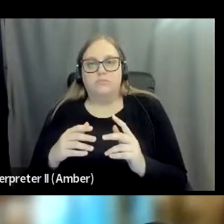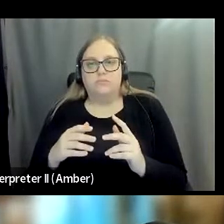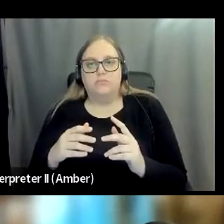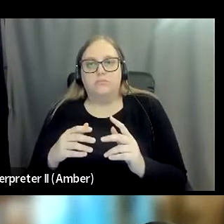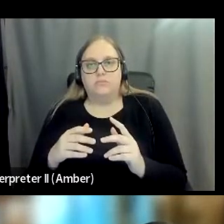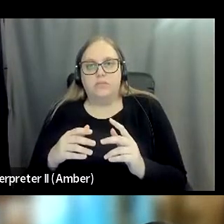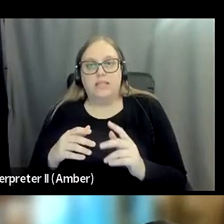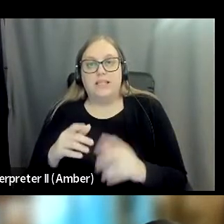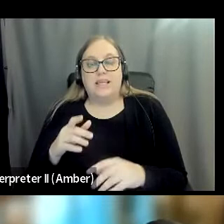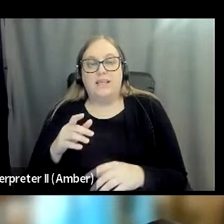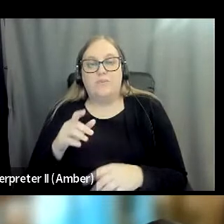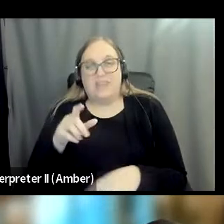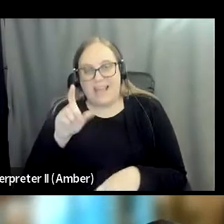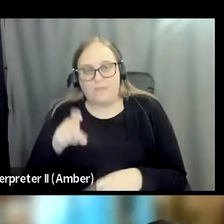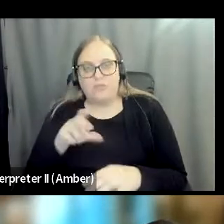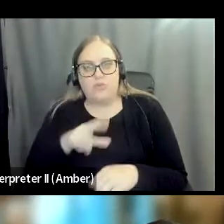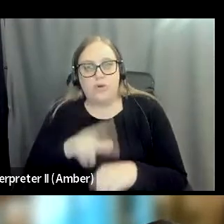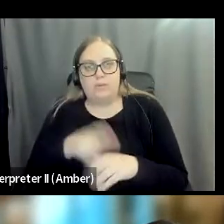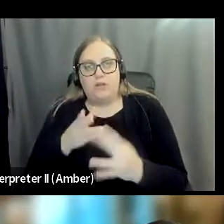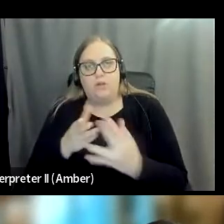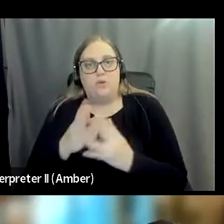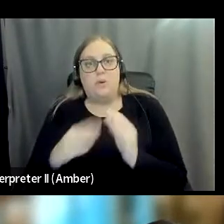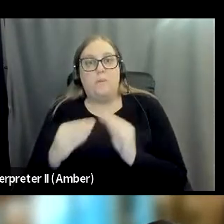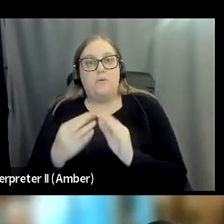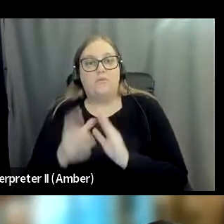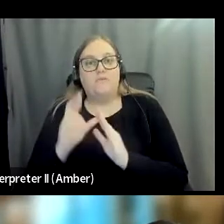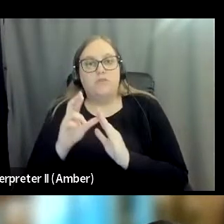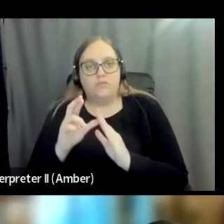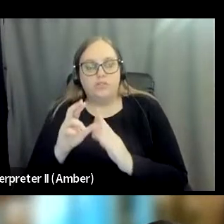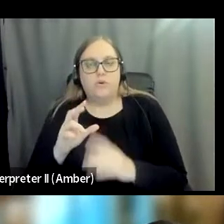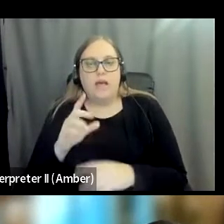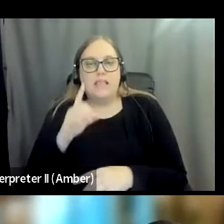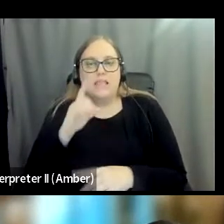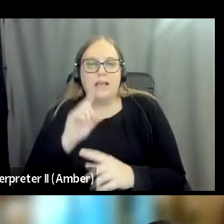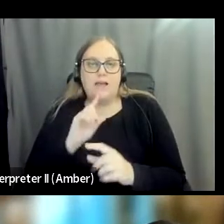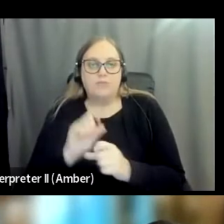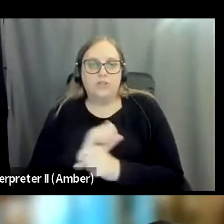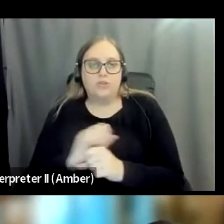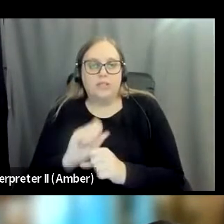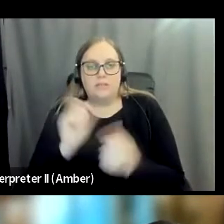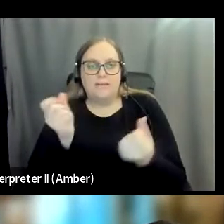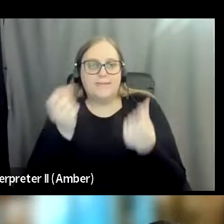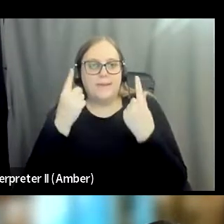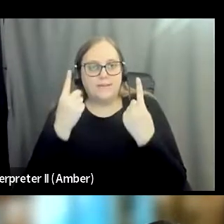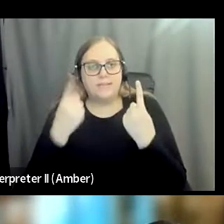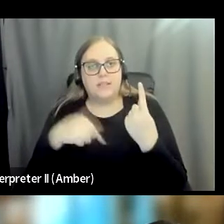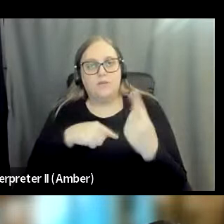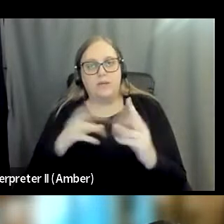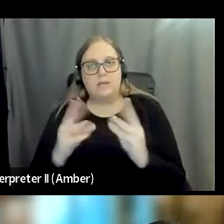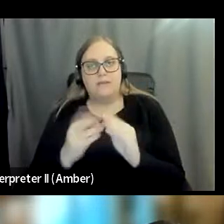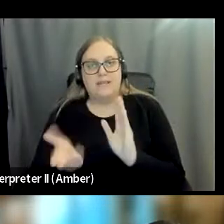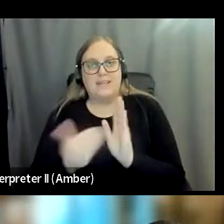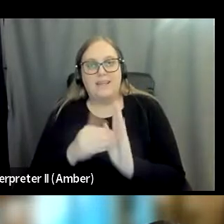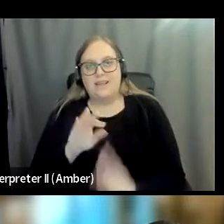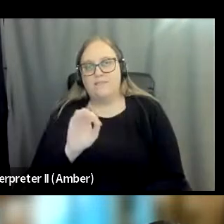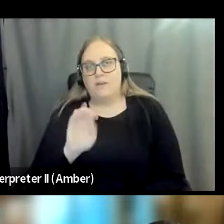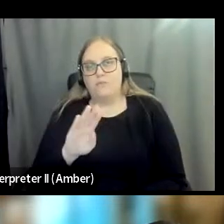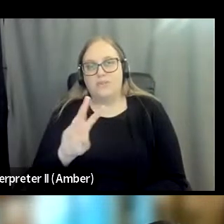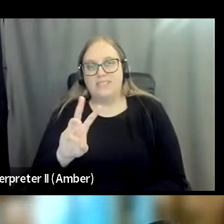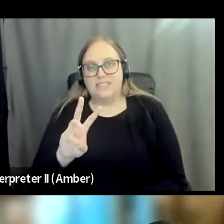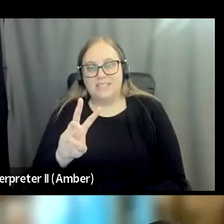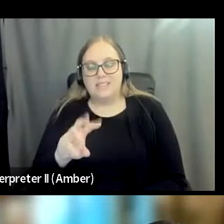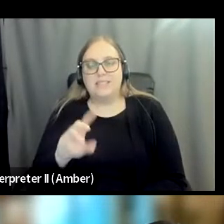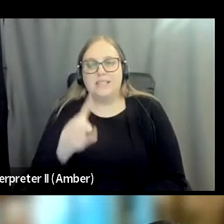And would have to ordinarily go through more review. So I think it absolutely makes sense that we meet on February 6th. I believe it's